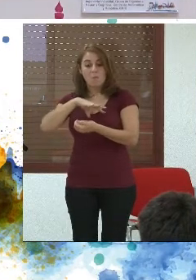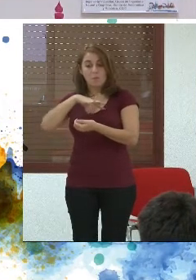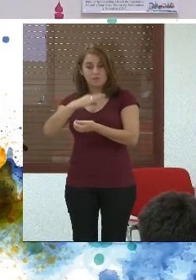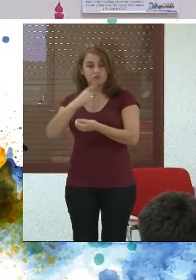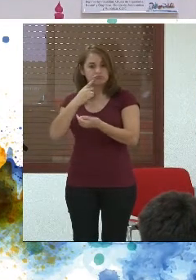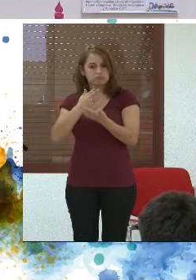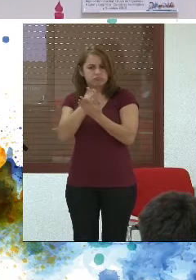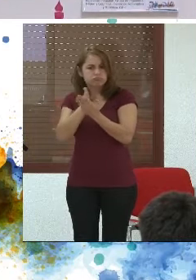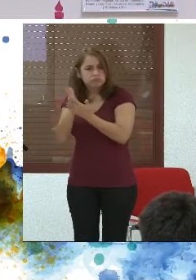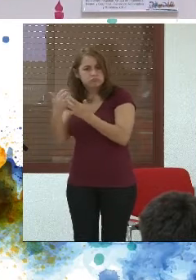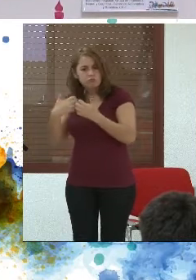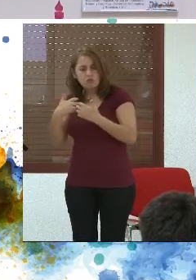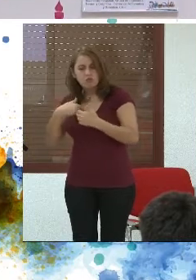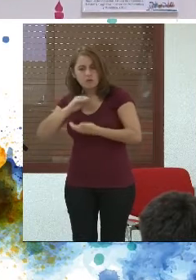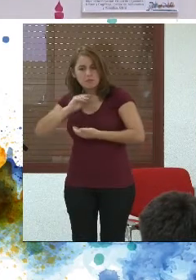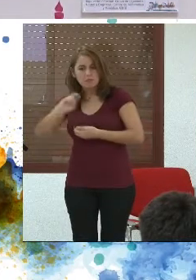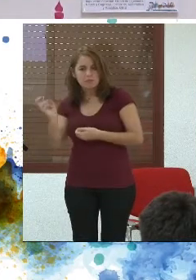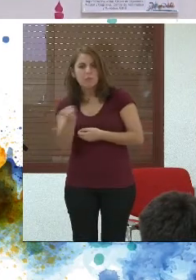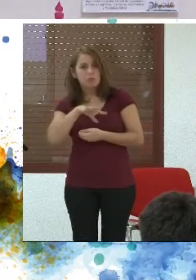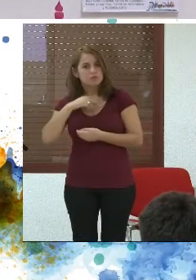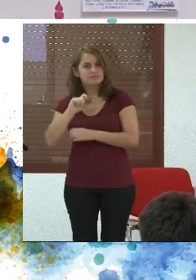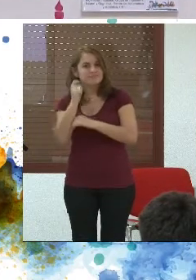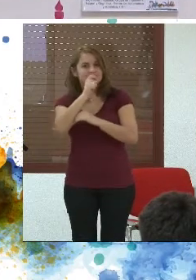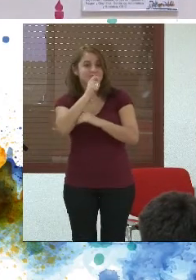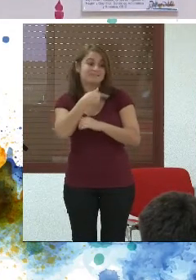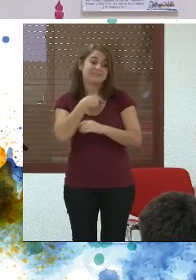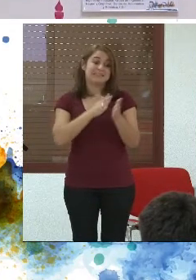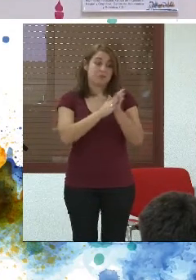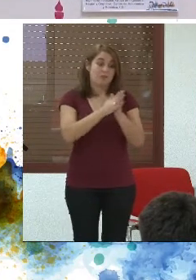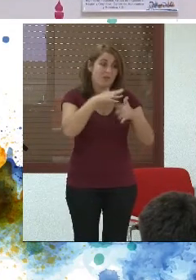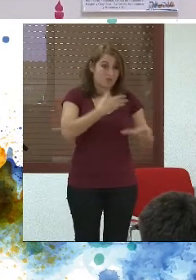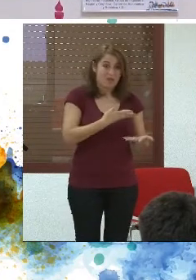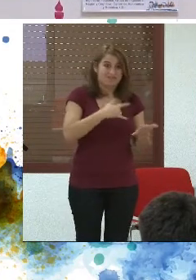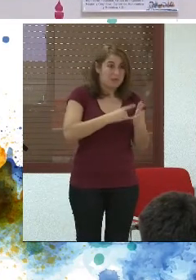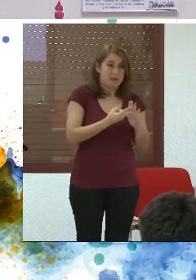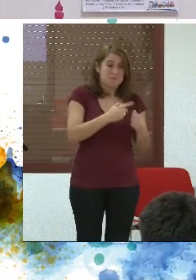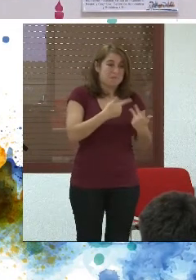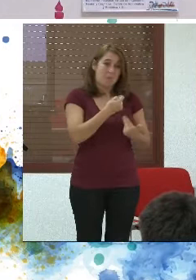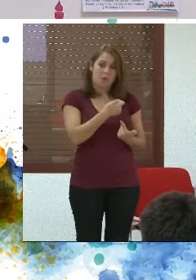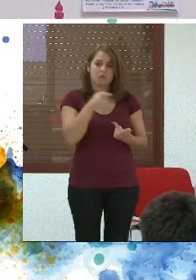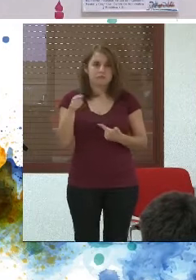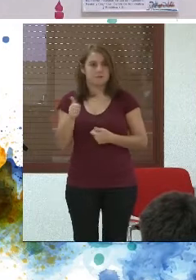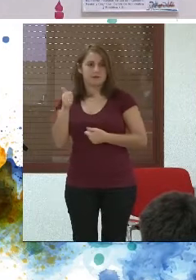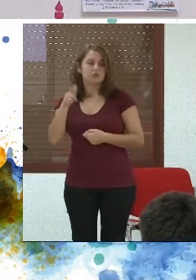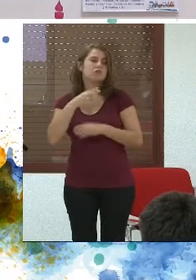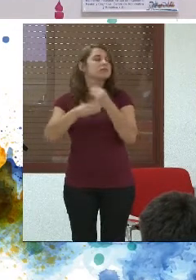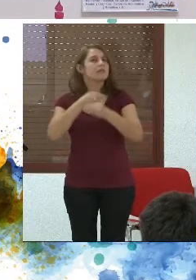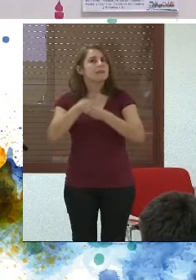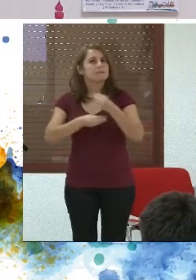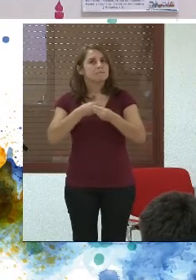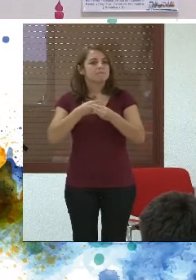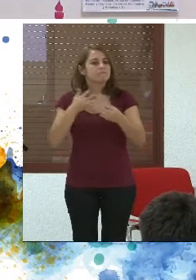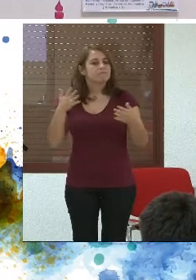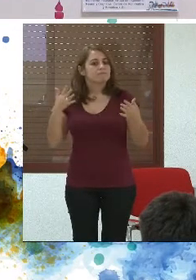we can obtain more functionalities than those permitted by the stimulation technology currently. This is